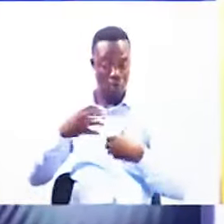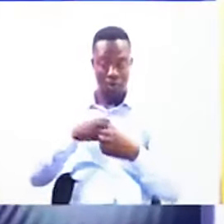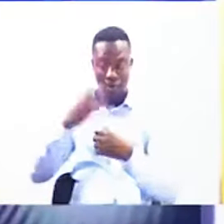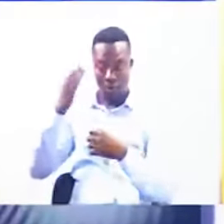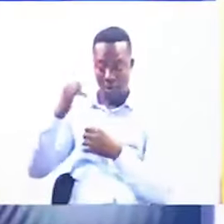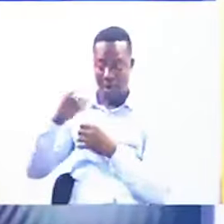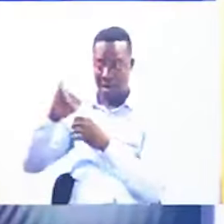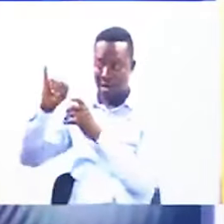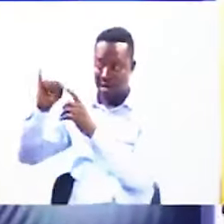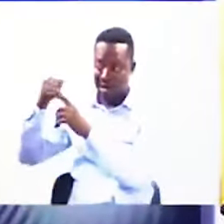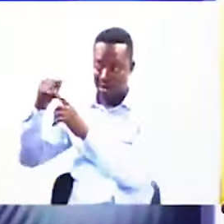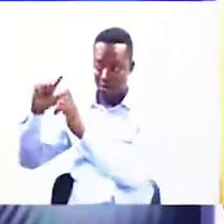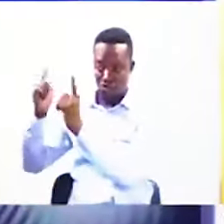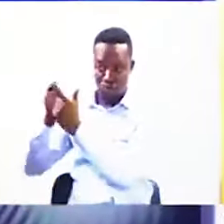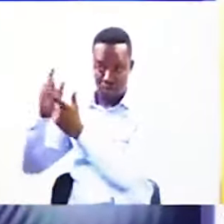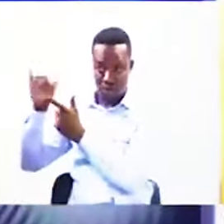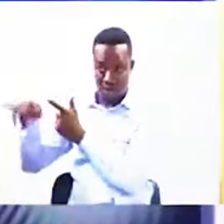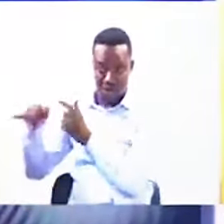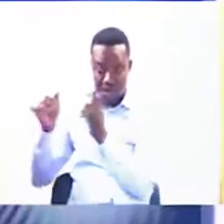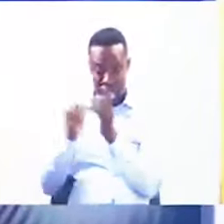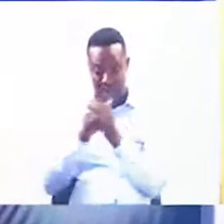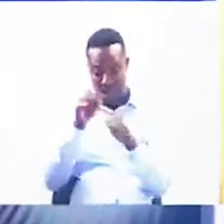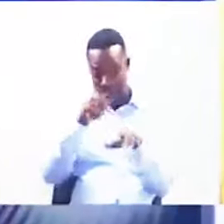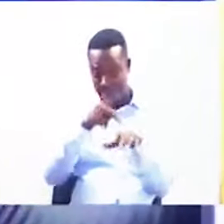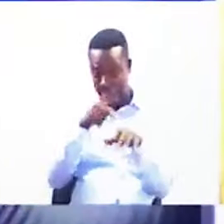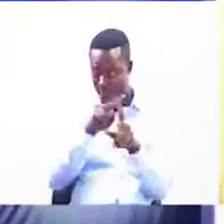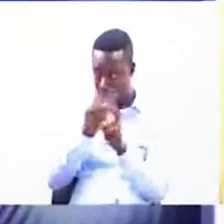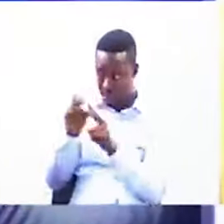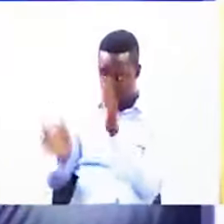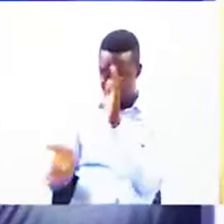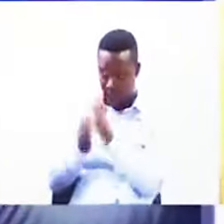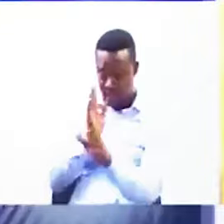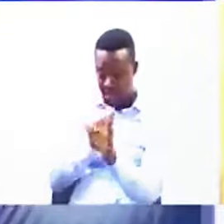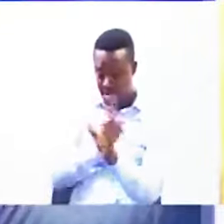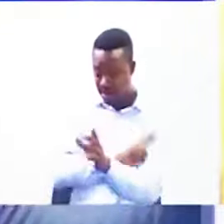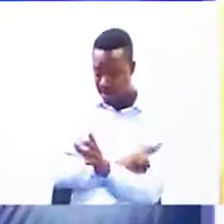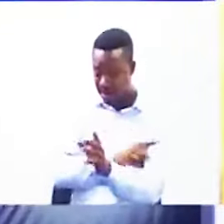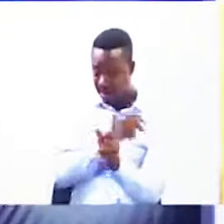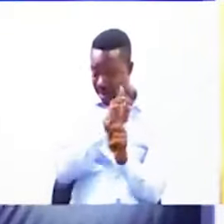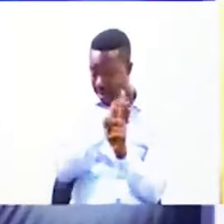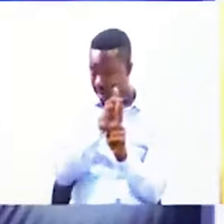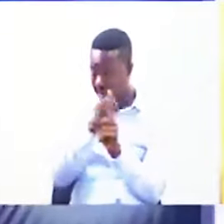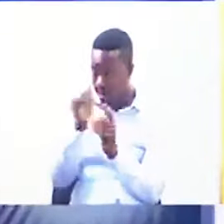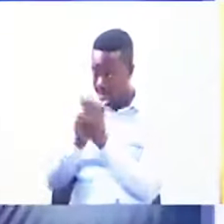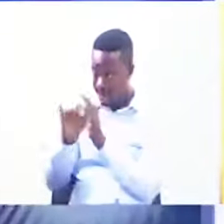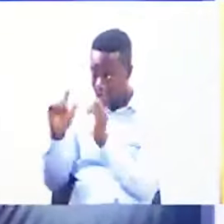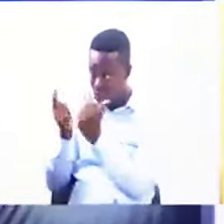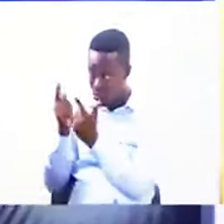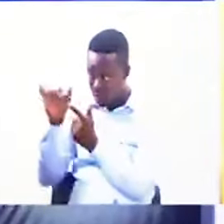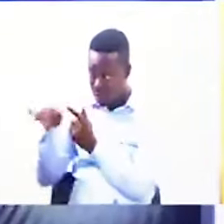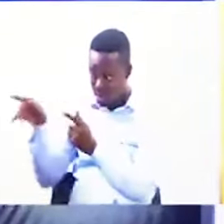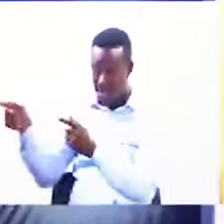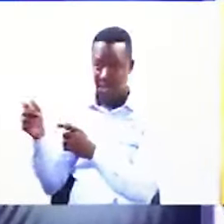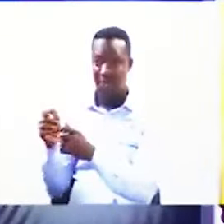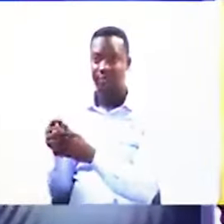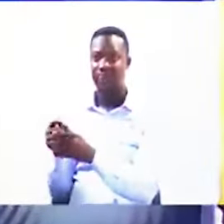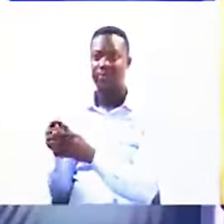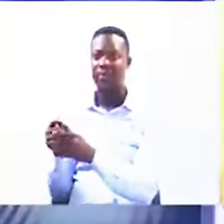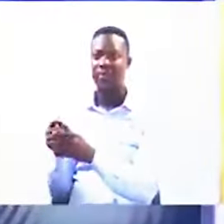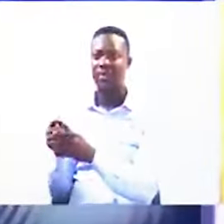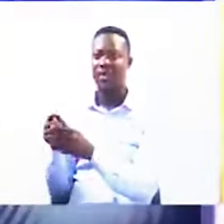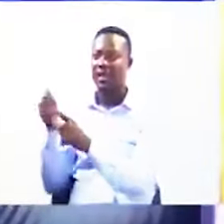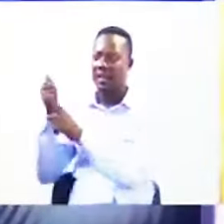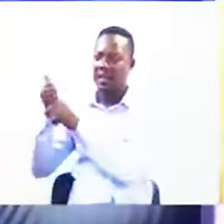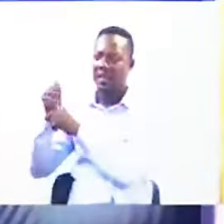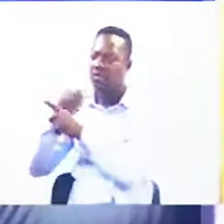Jerusalem, the people that Peter actually feared and was afraid because they were criticizing, were not the